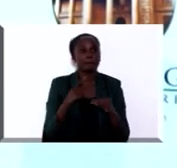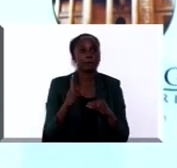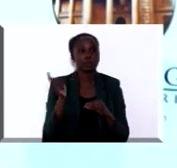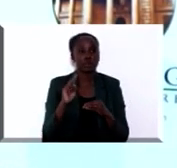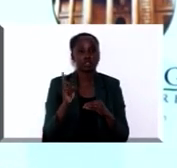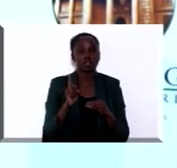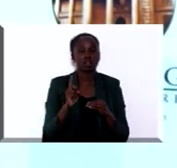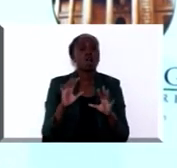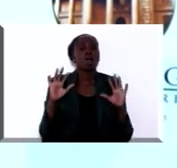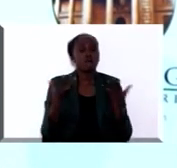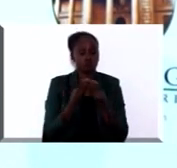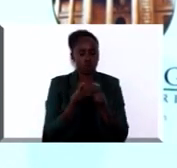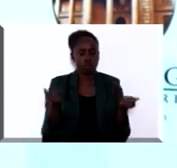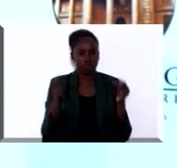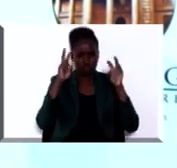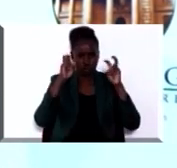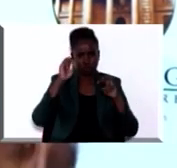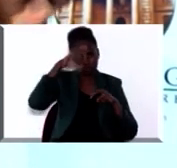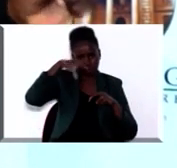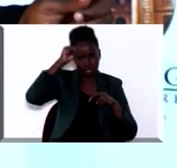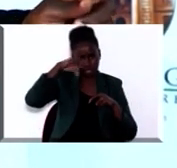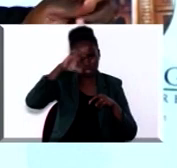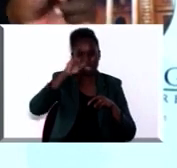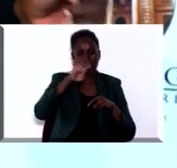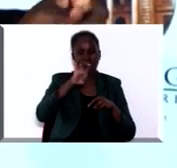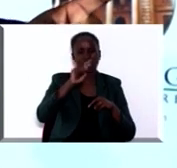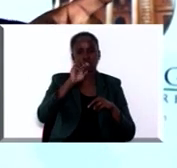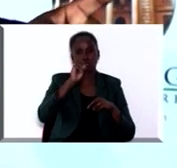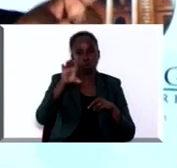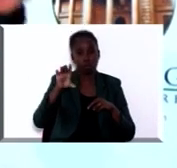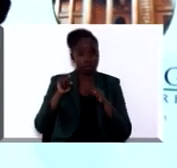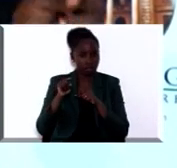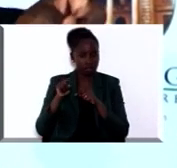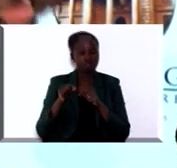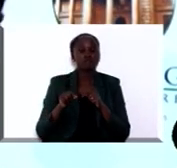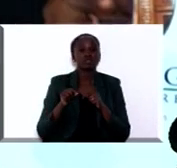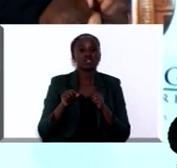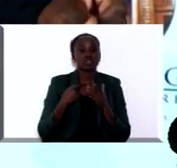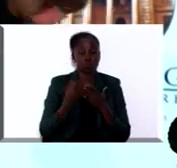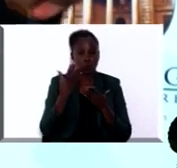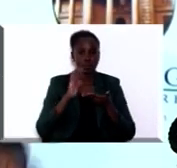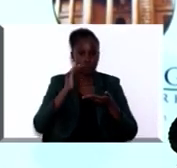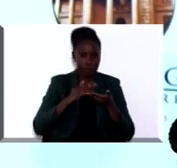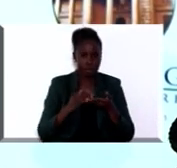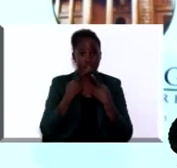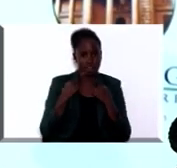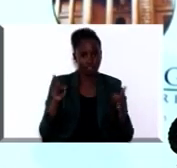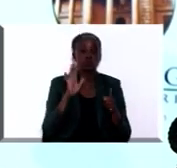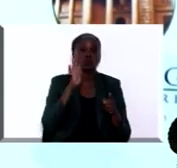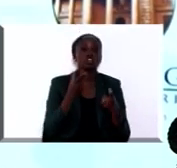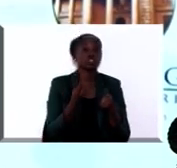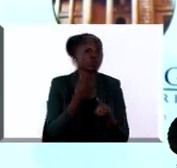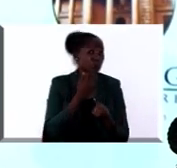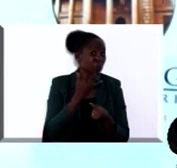lasting solution. It will be announced. It is an imminent decision, and an imminent announcement will be made by the